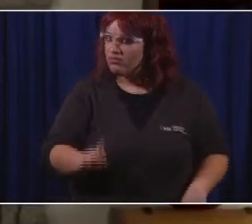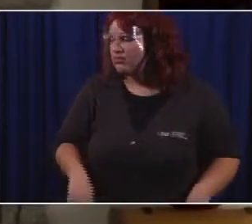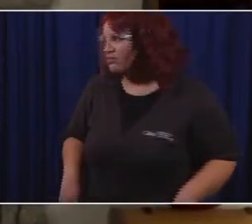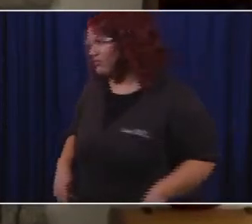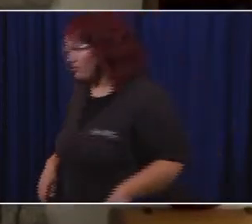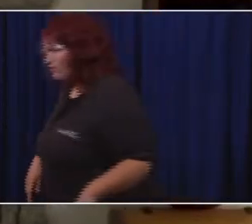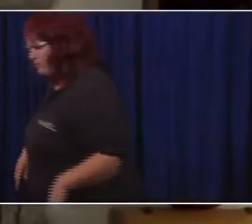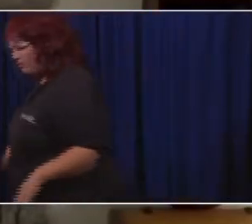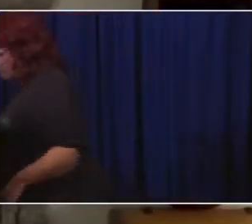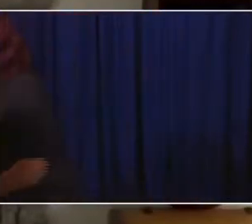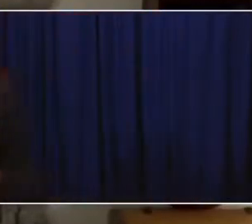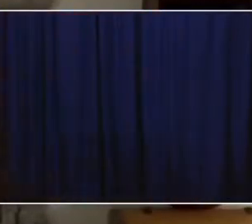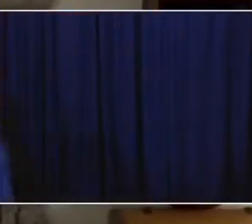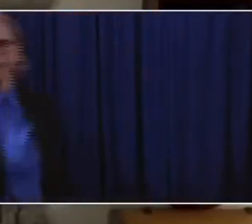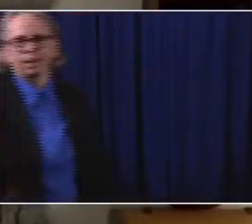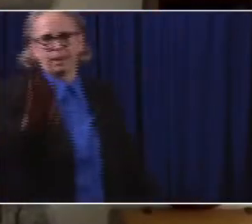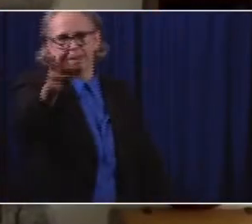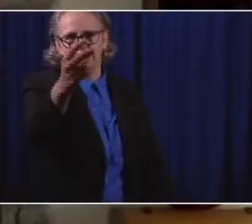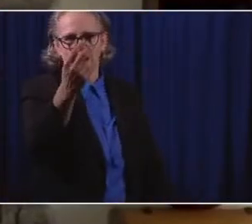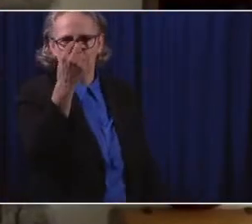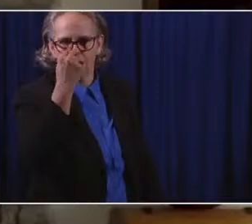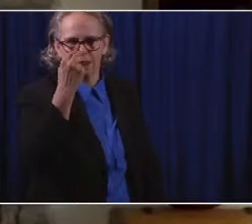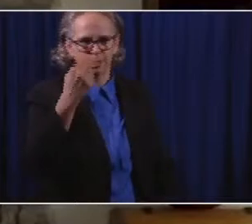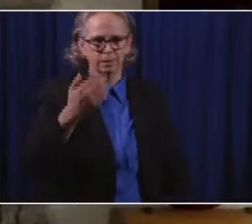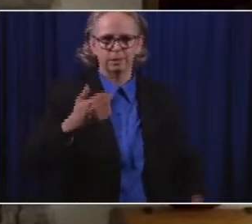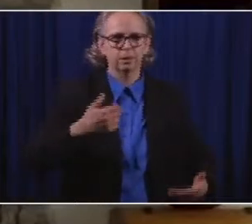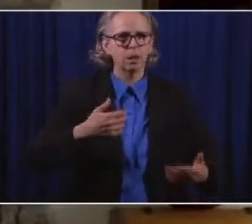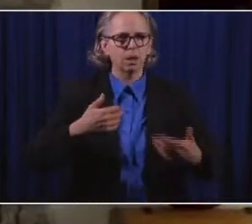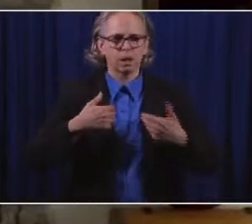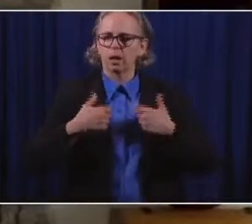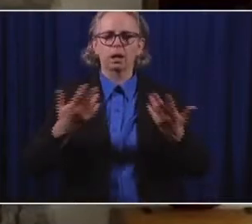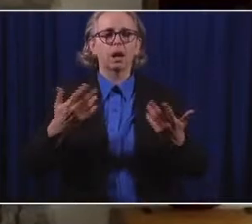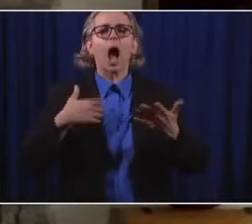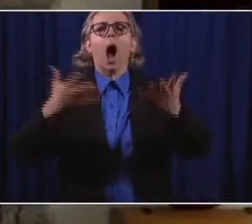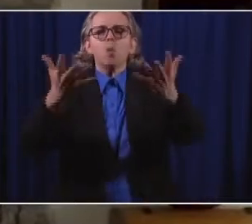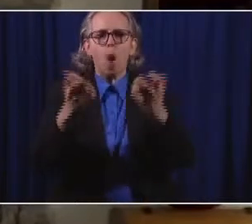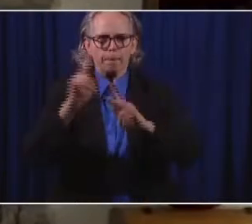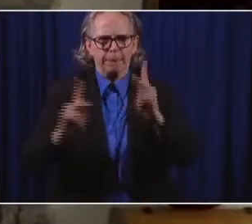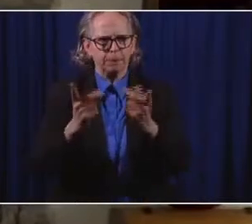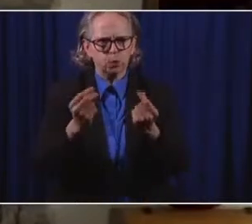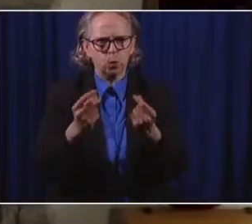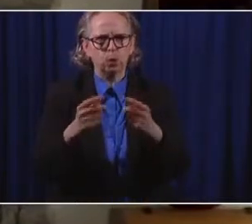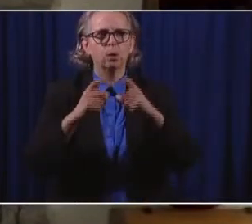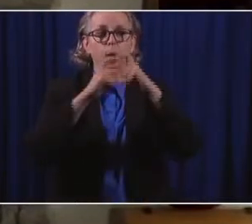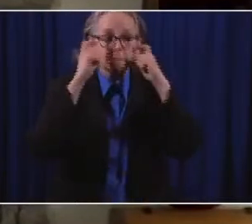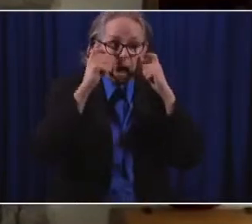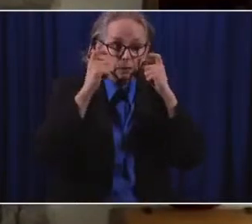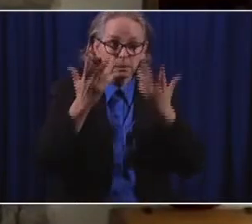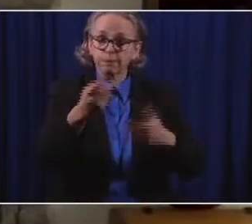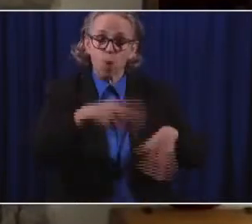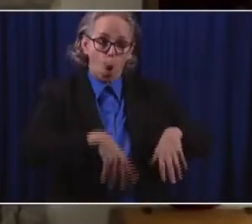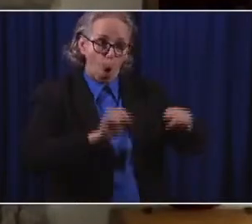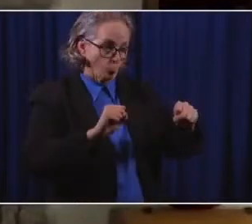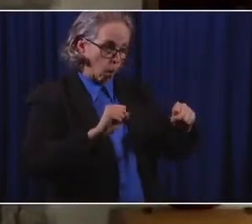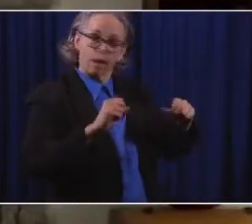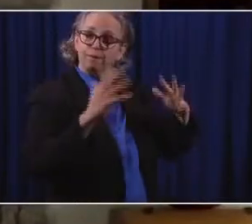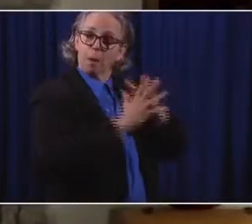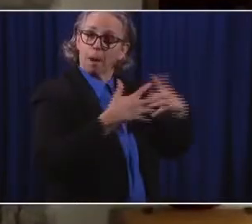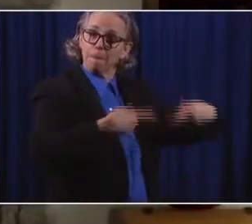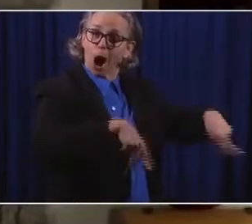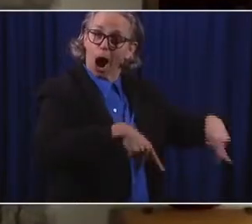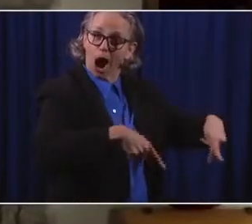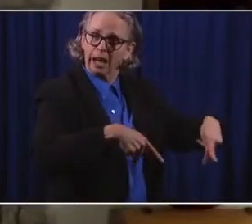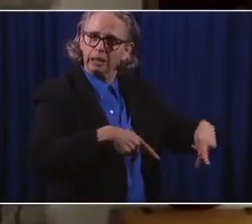football party if you wore a mask. I mean, you have to be careful. You'd have to, you've got to make that judgment call. But wearing the